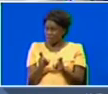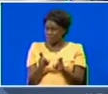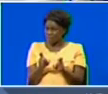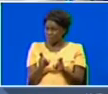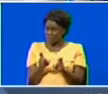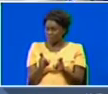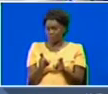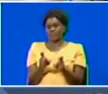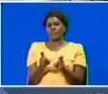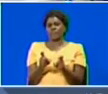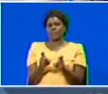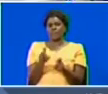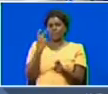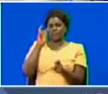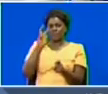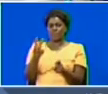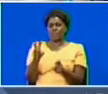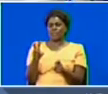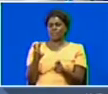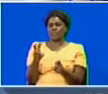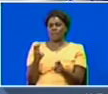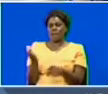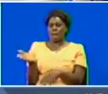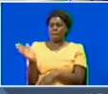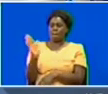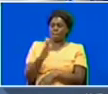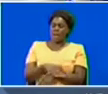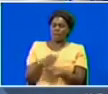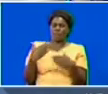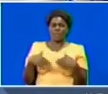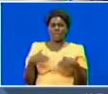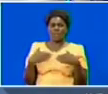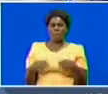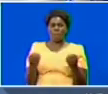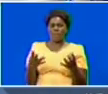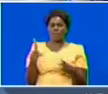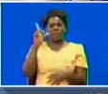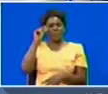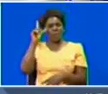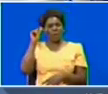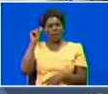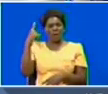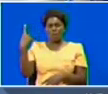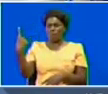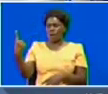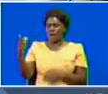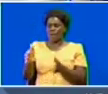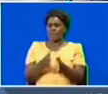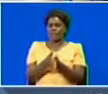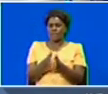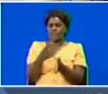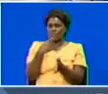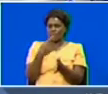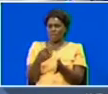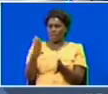Anyway, we've seen that even with the states. Yes. All right, so coming back to you, people, I've seen quite a number of tweets. One of it is, I've seen a very interesting one. Someone is like,